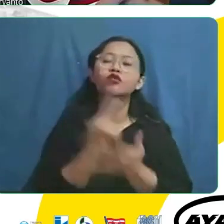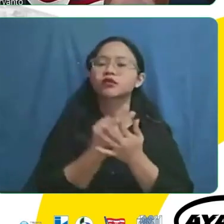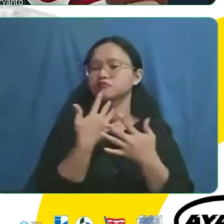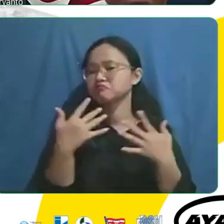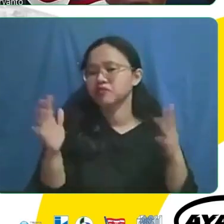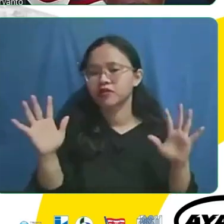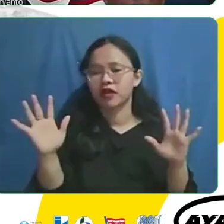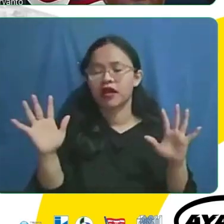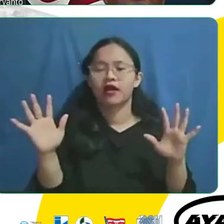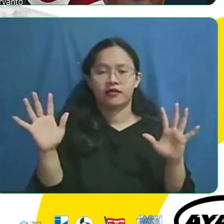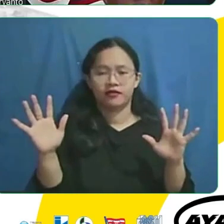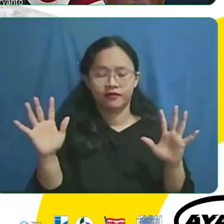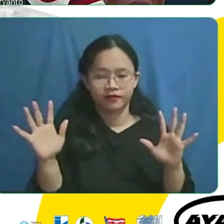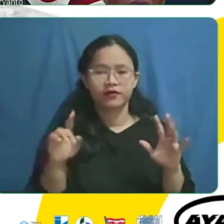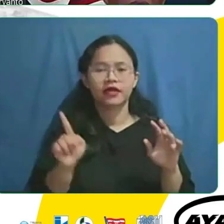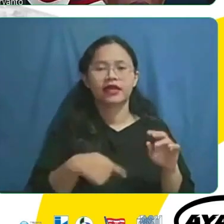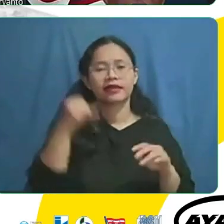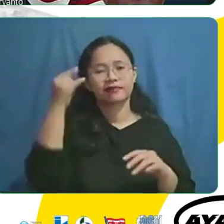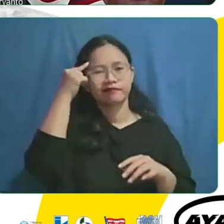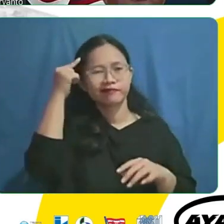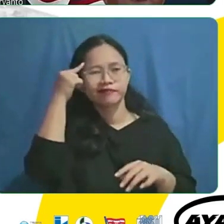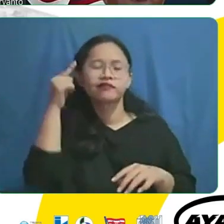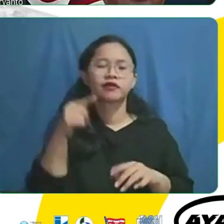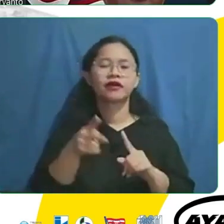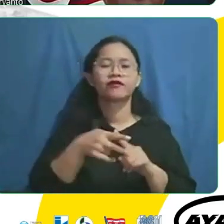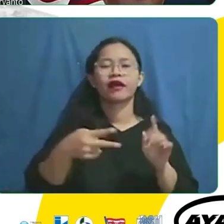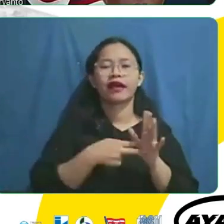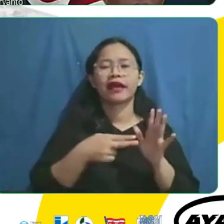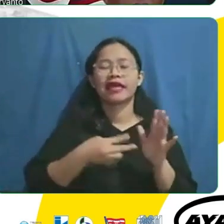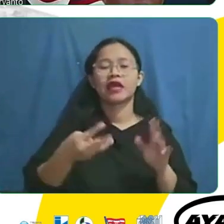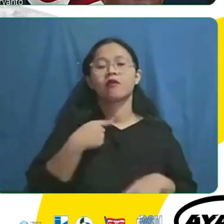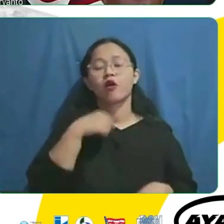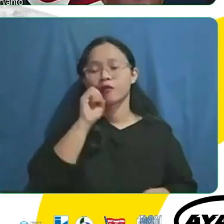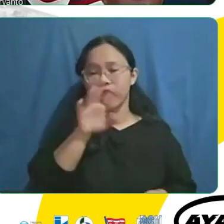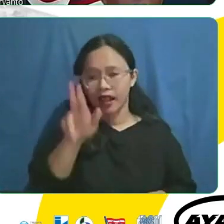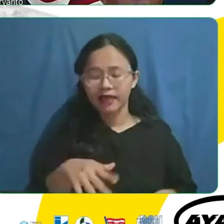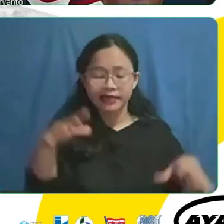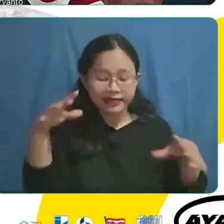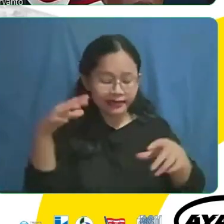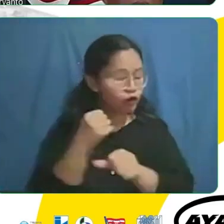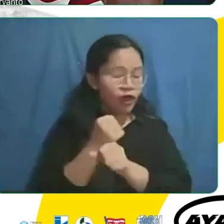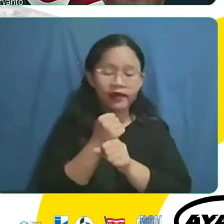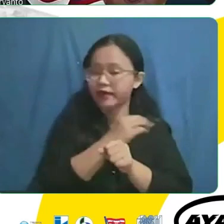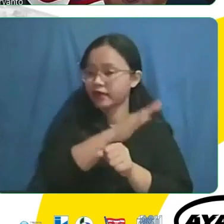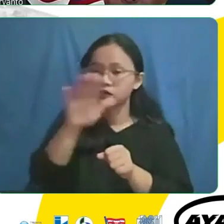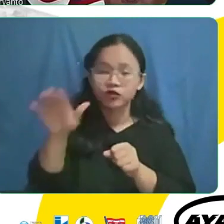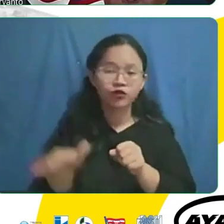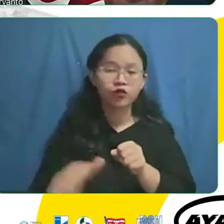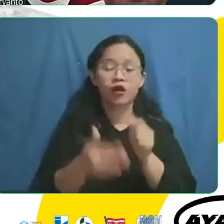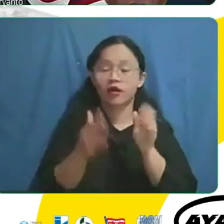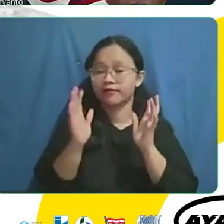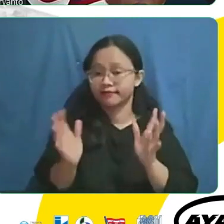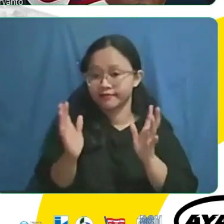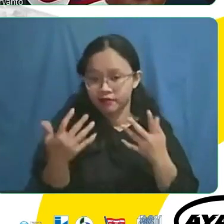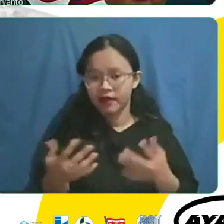lastly, I'd like to conclude only one word, just do action. Thank you very